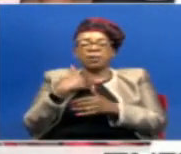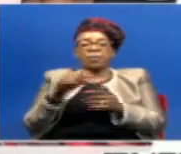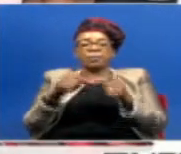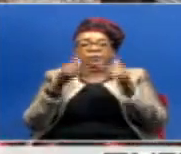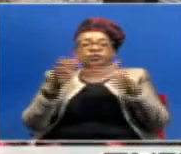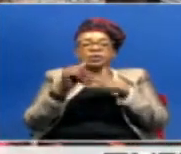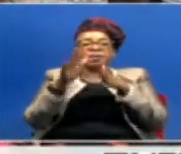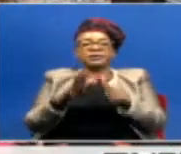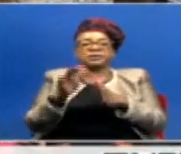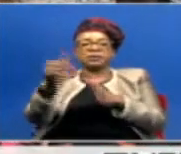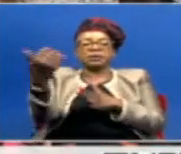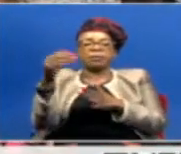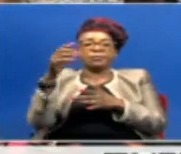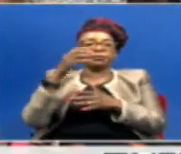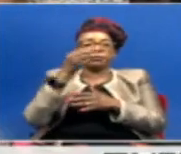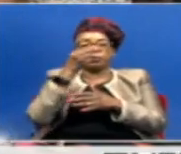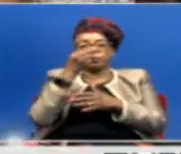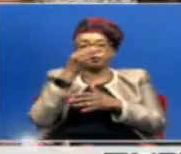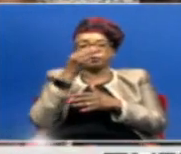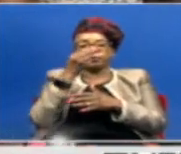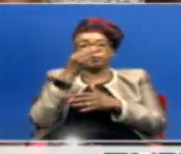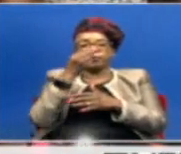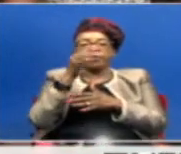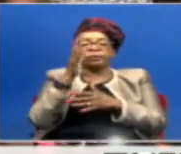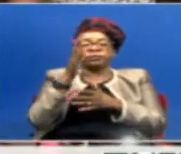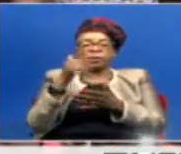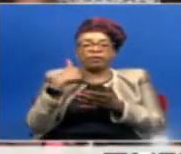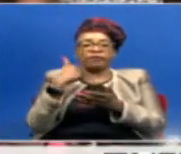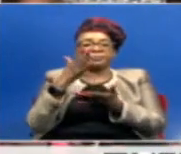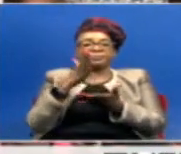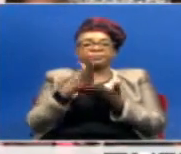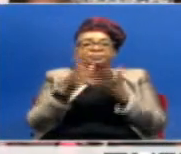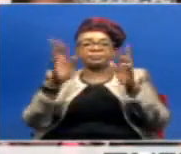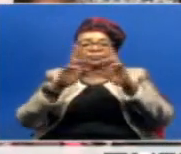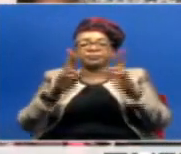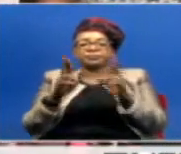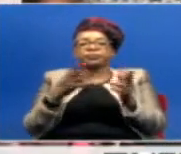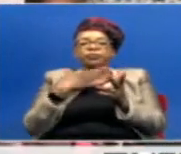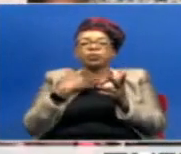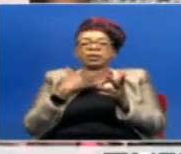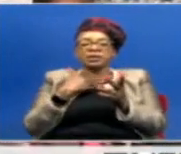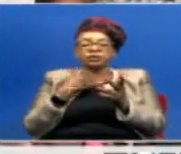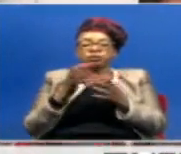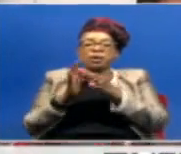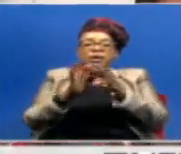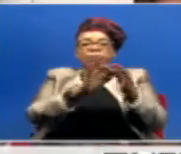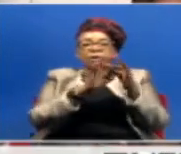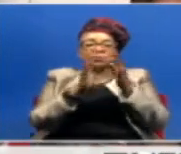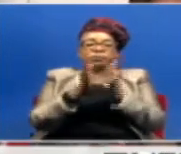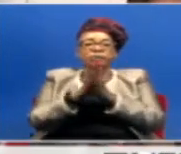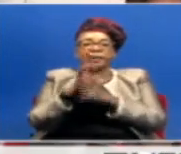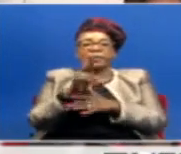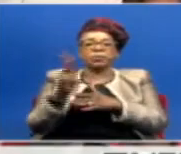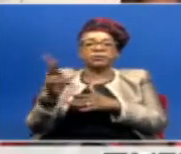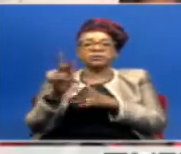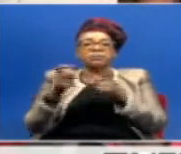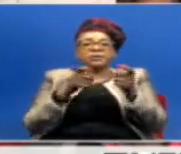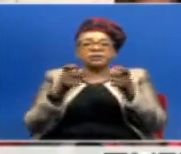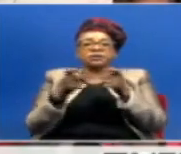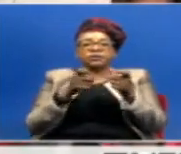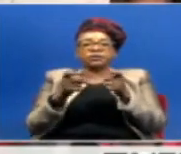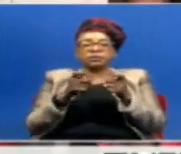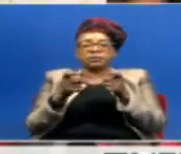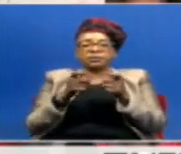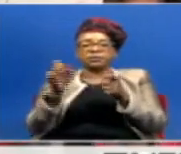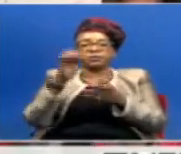President William Ruto, affirmed her readiness and willingness to collaborate with the Kenya Kwanza administration in order to better